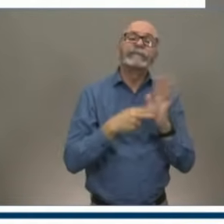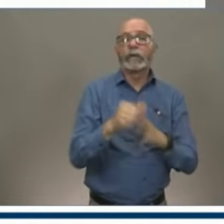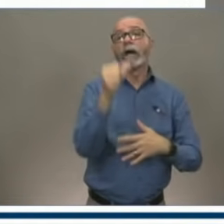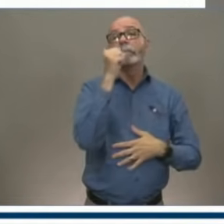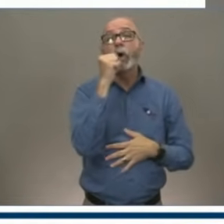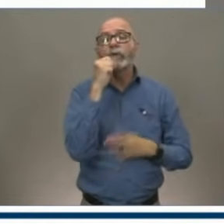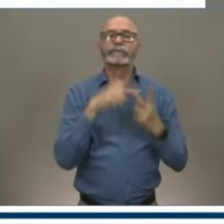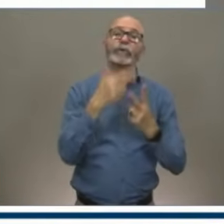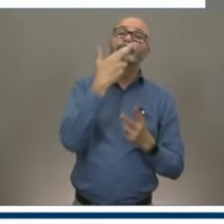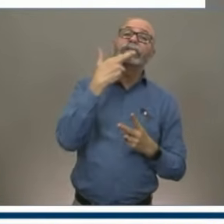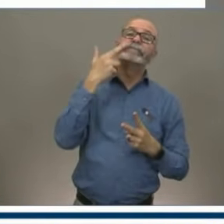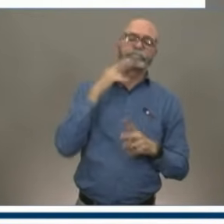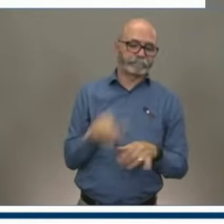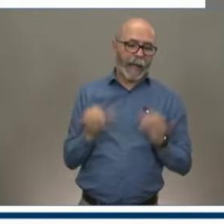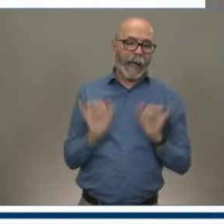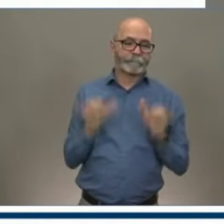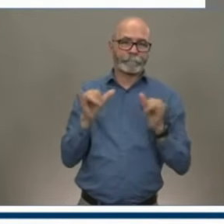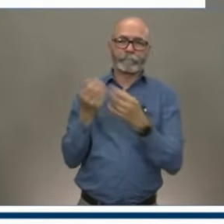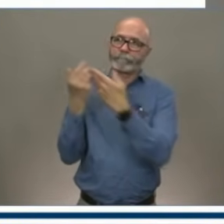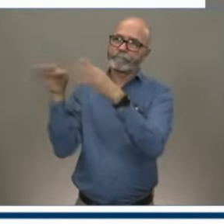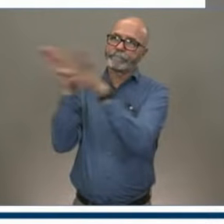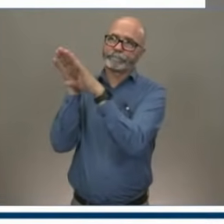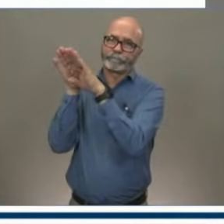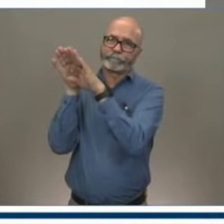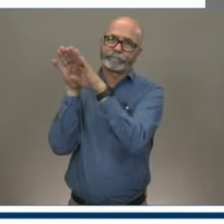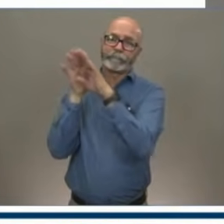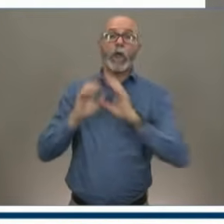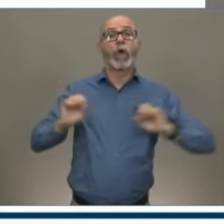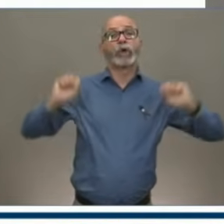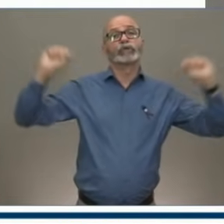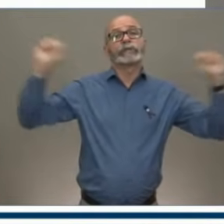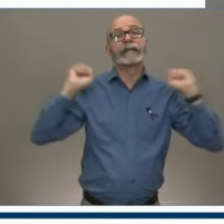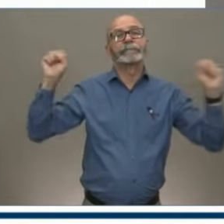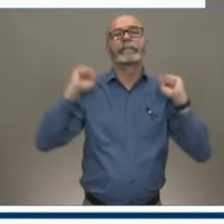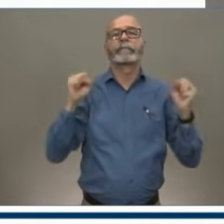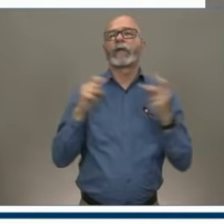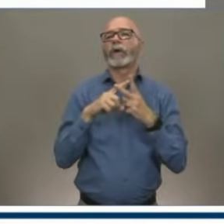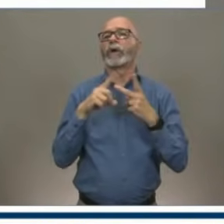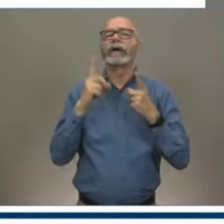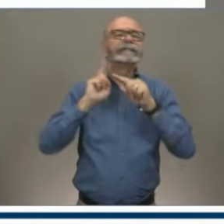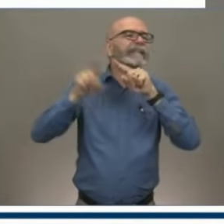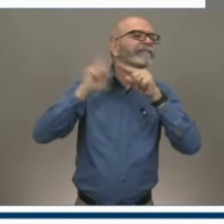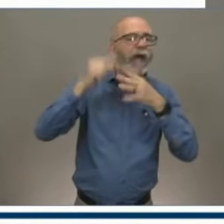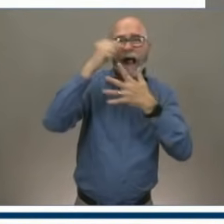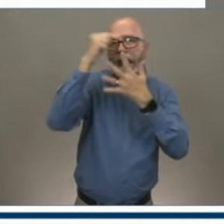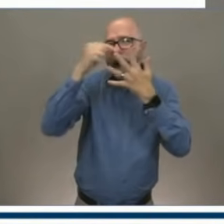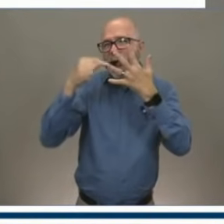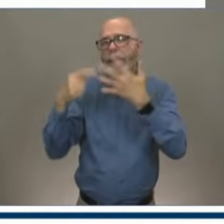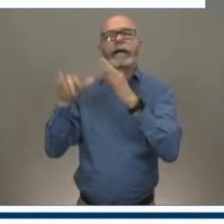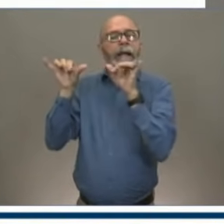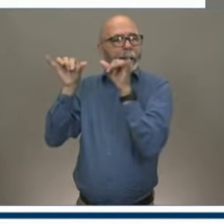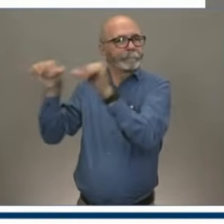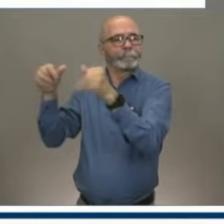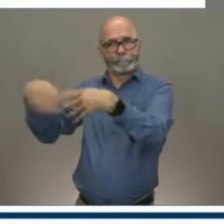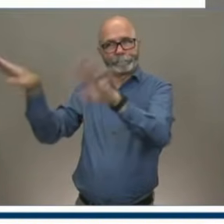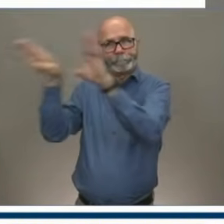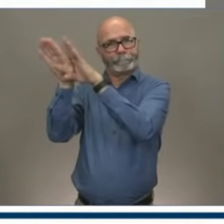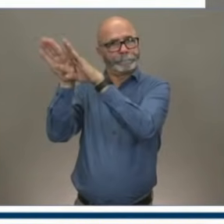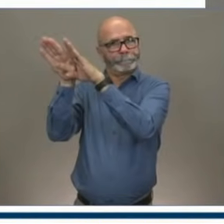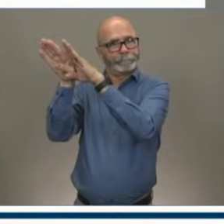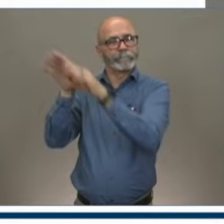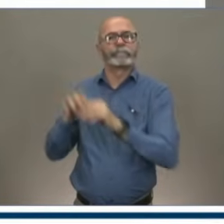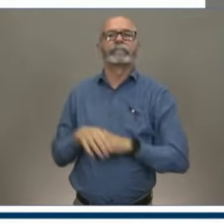remain closed. Fitness facilities, gyms, studios, etc. will also remain closed.